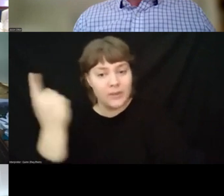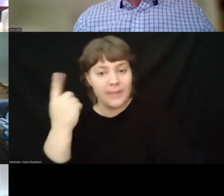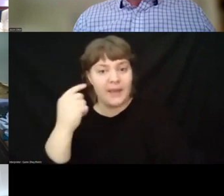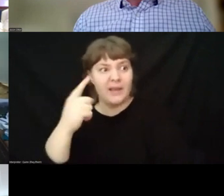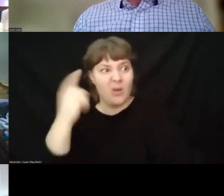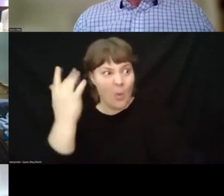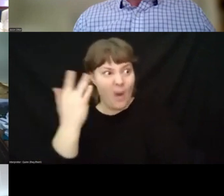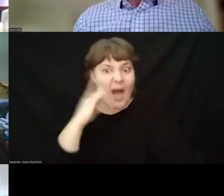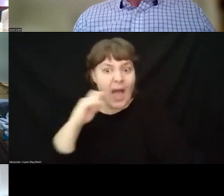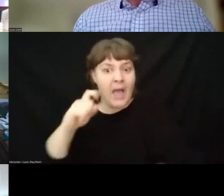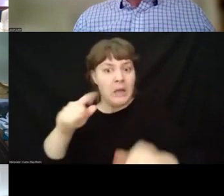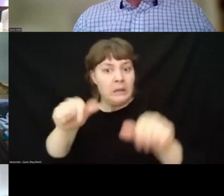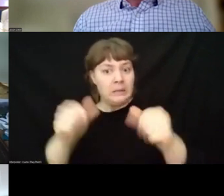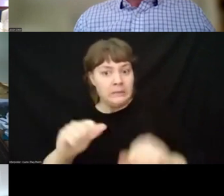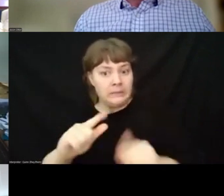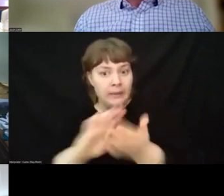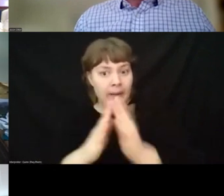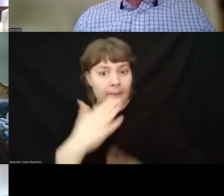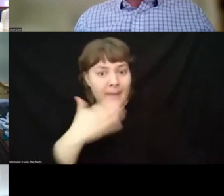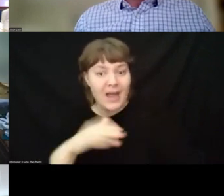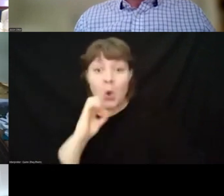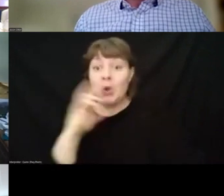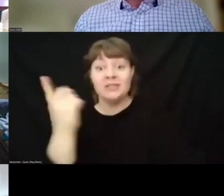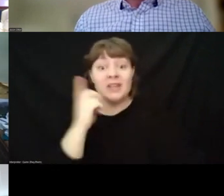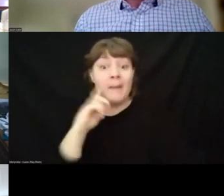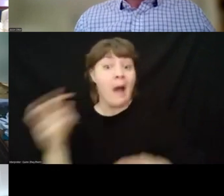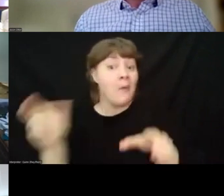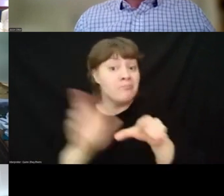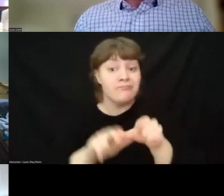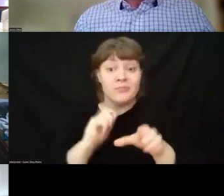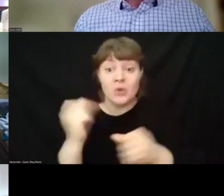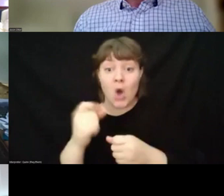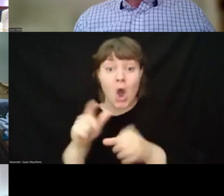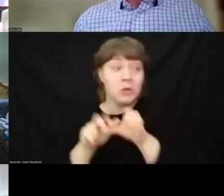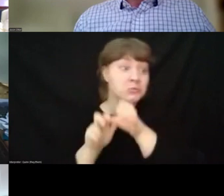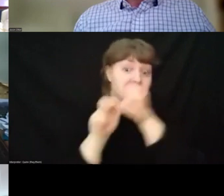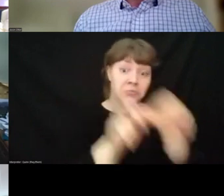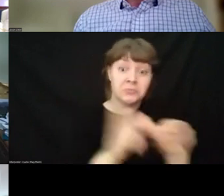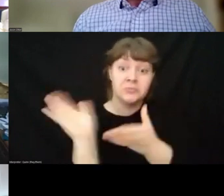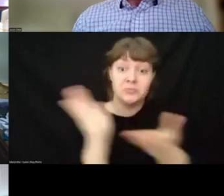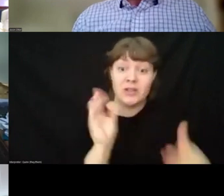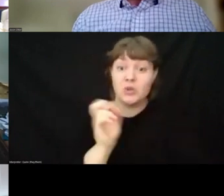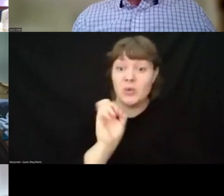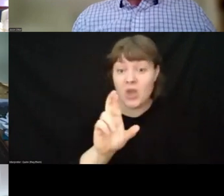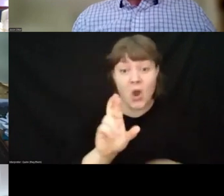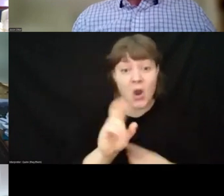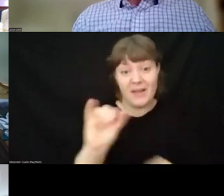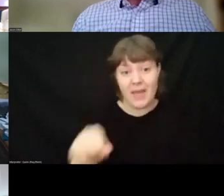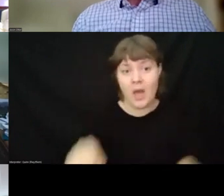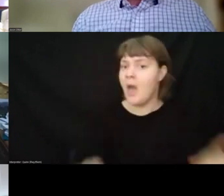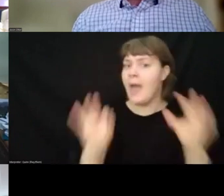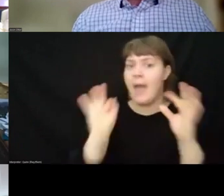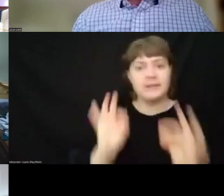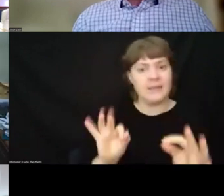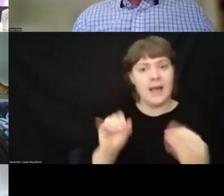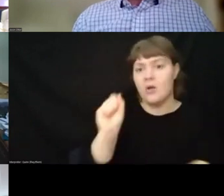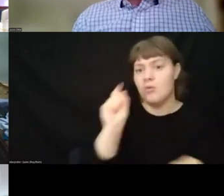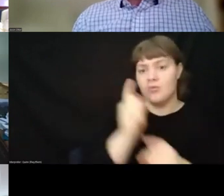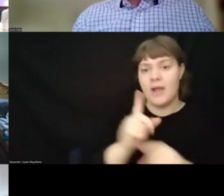literally kind of somehow get them in the car and bring them to the ER. But yeah. Exactly.